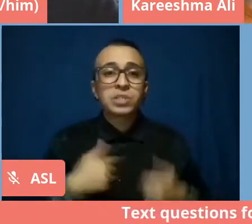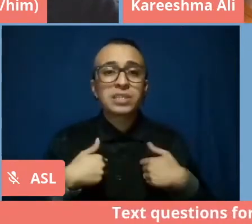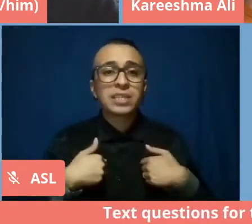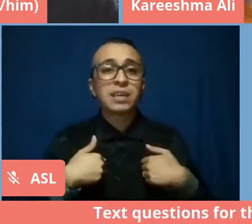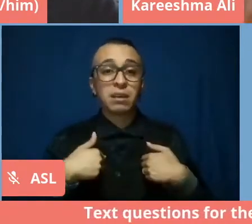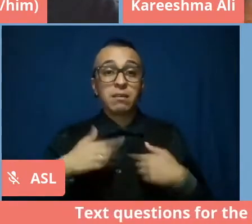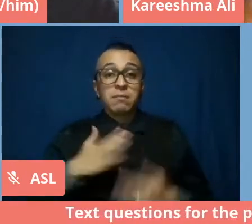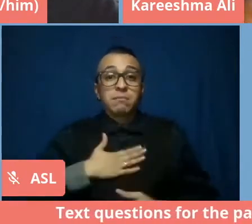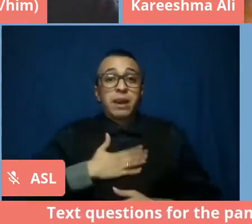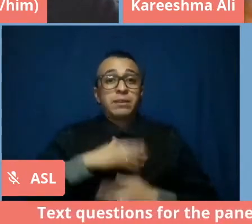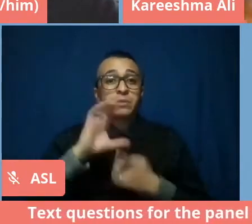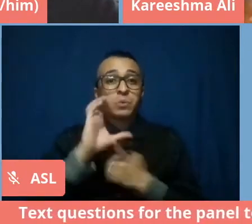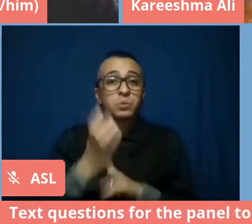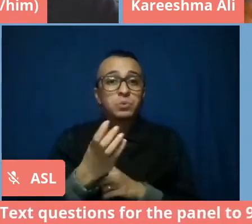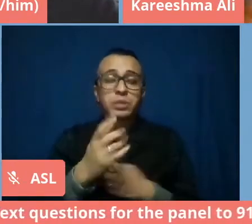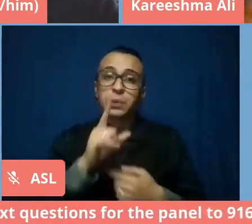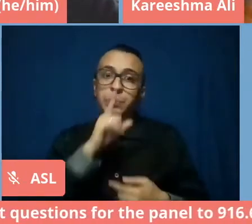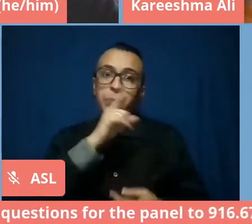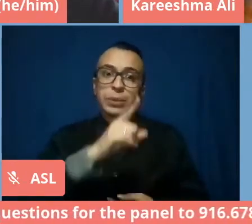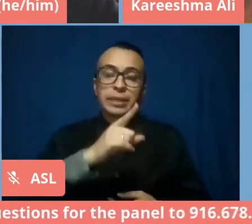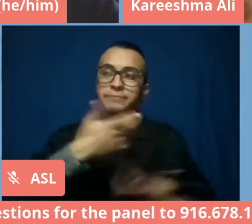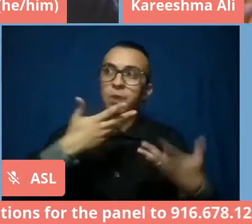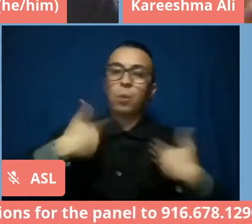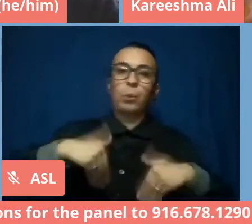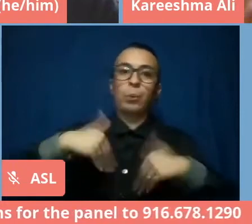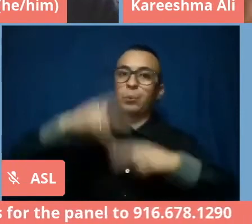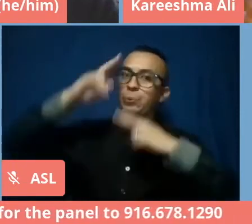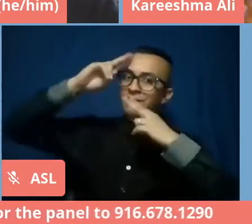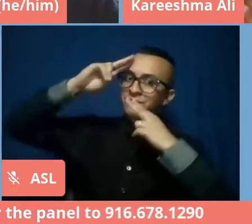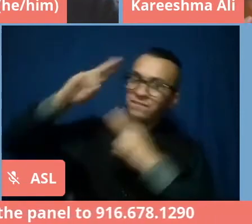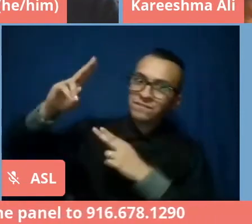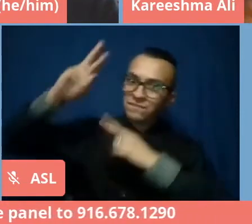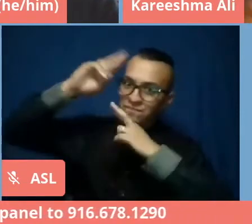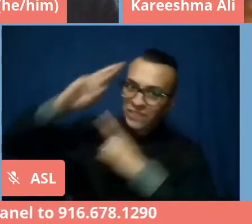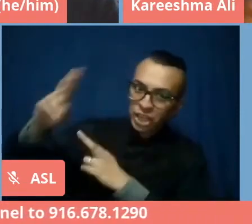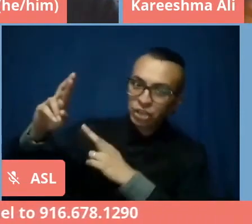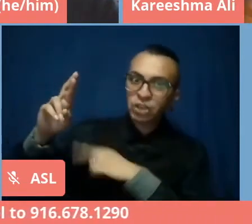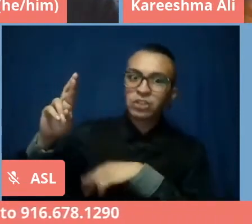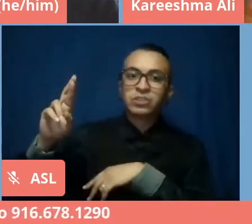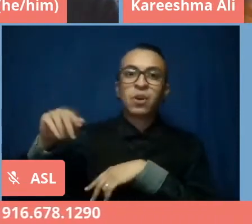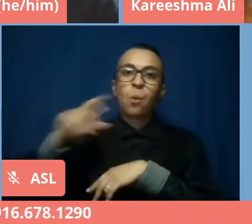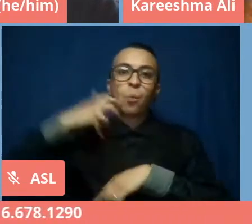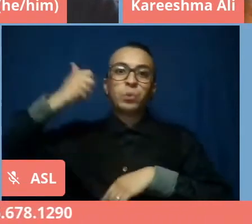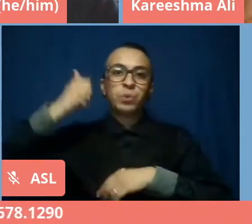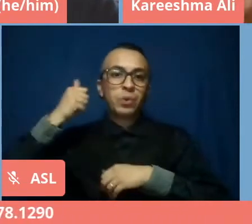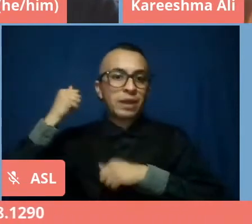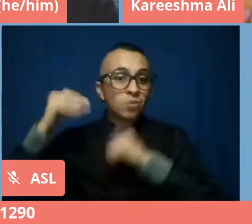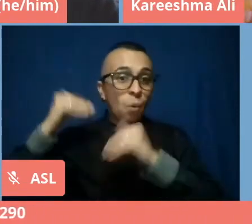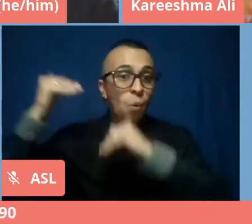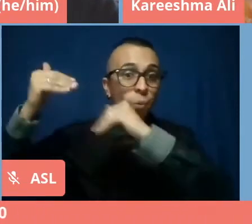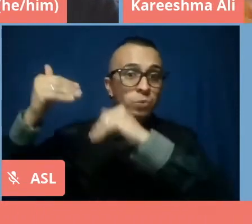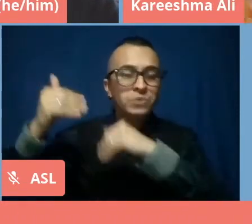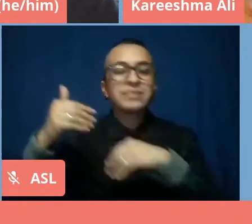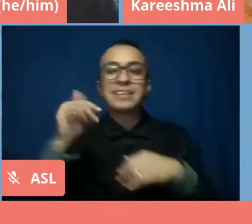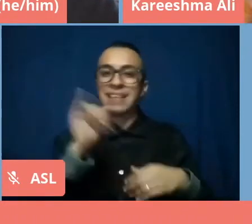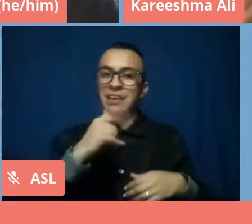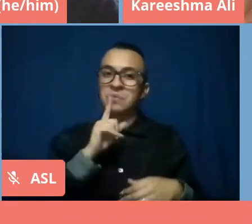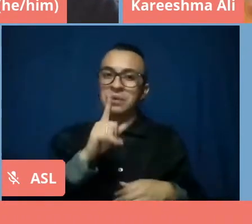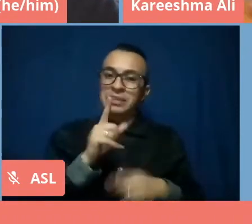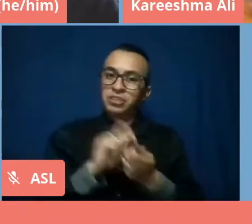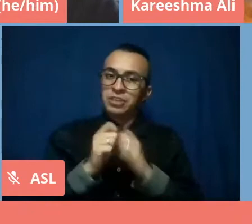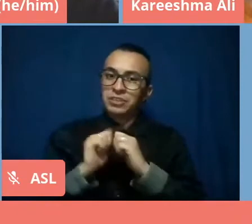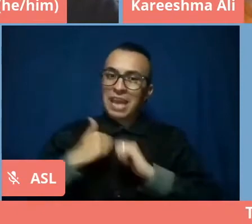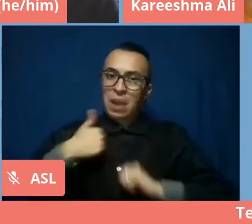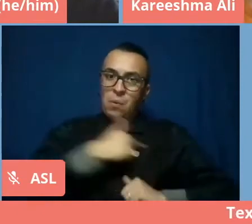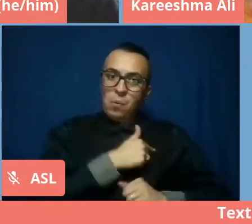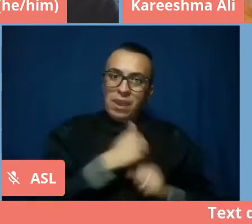culture that really reveres older adults and views them as an essential part of society, I think it really changes how we think about caretaking and how